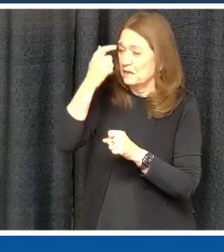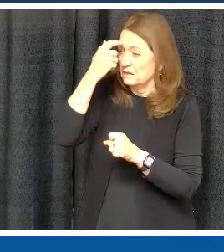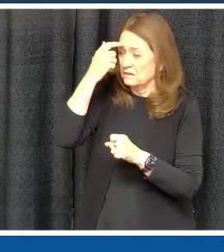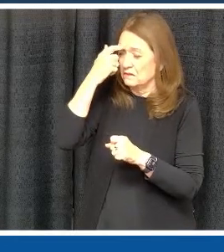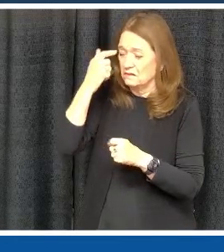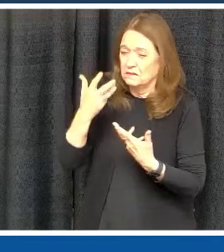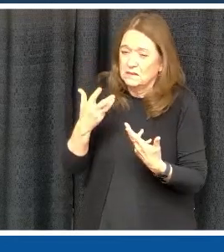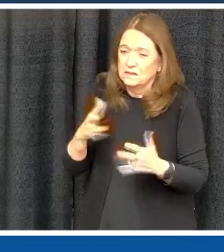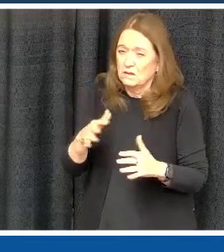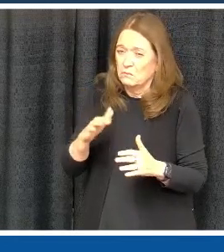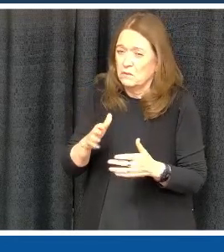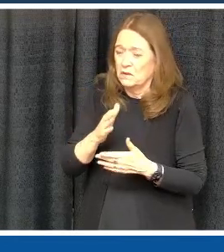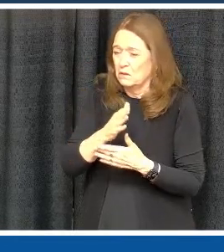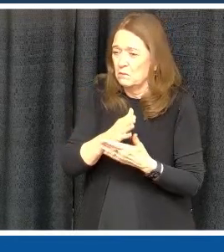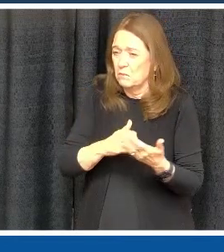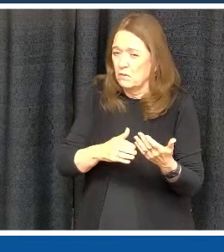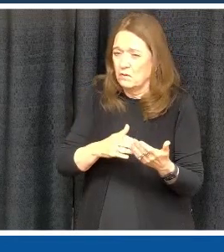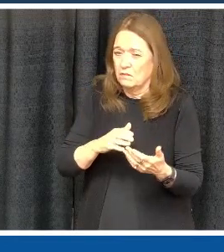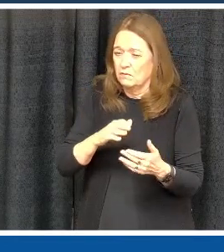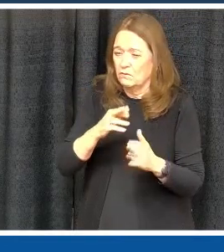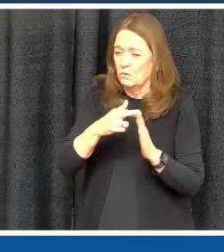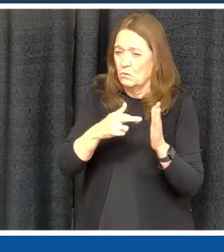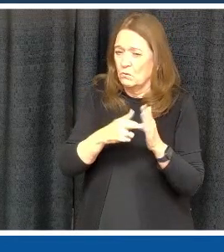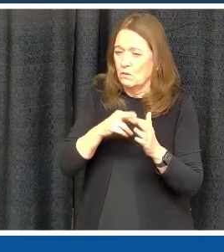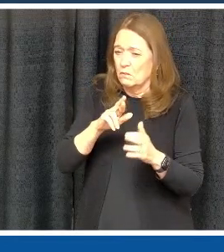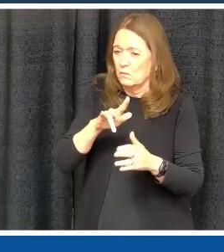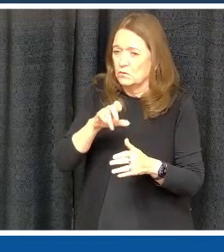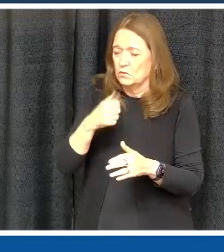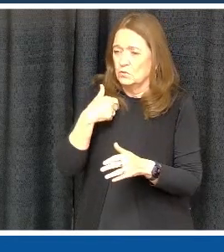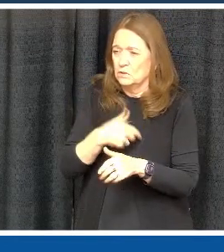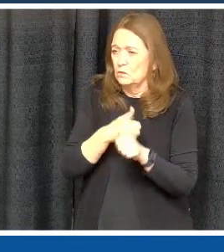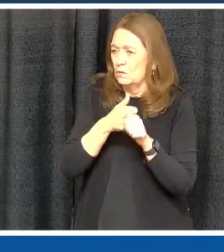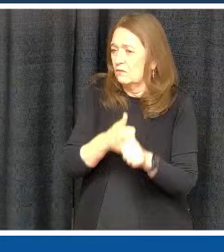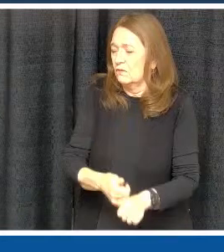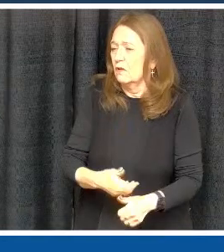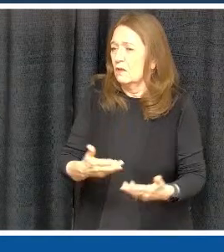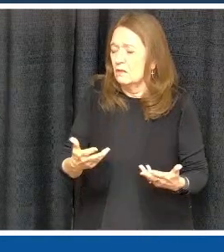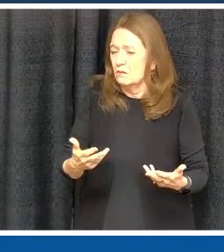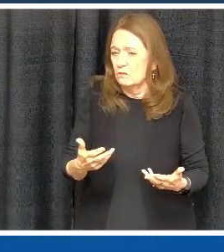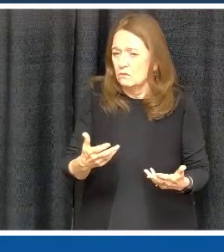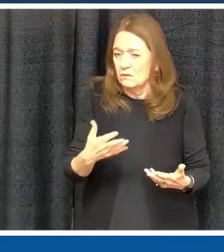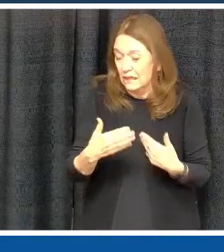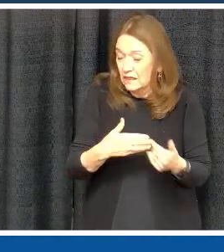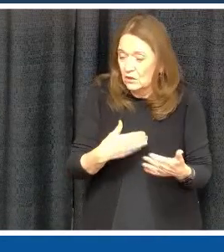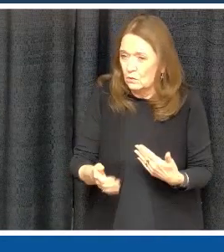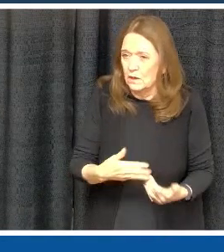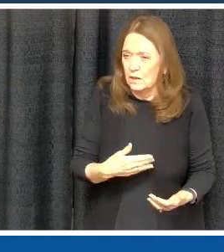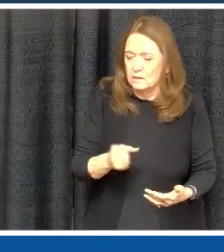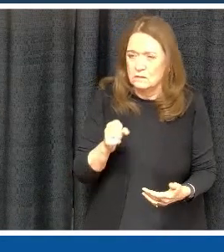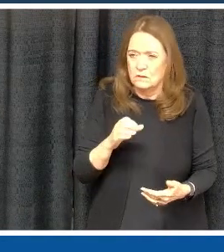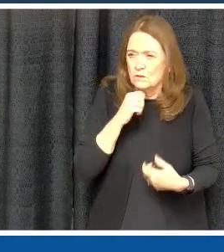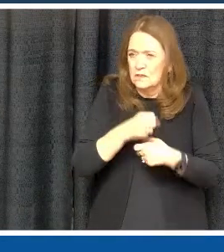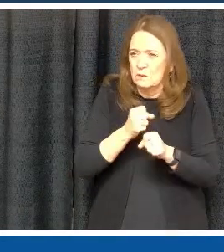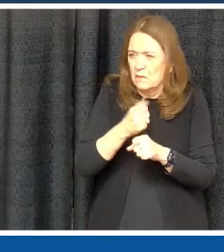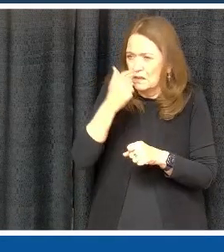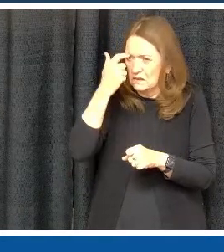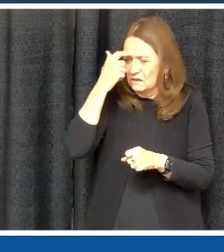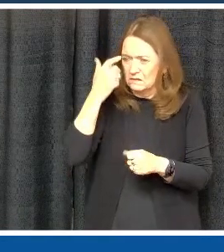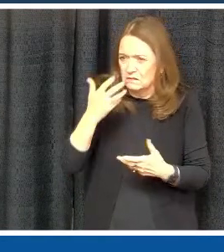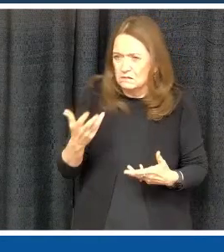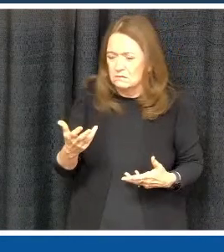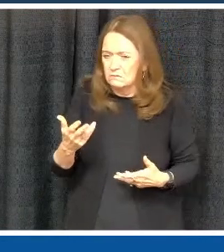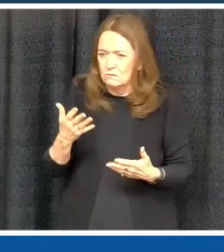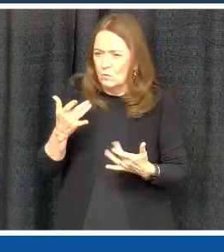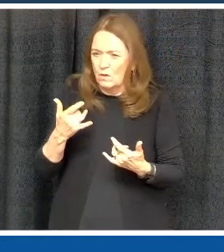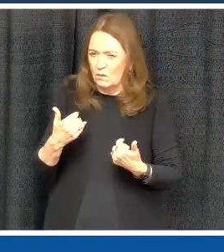already a part of the Robert Rules of Order. That's what we abide by as a council. Anyway, so it doesn't make sense to me.